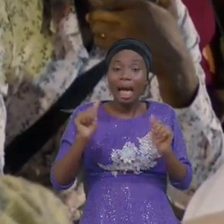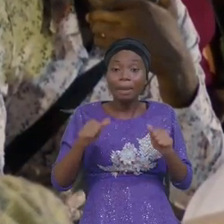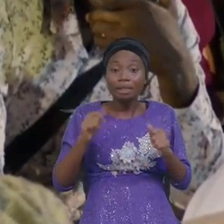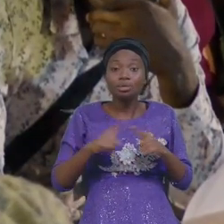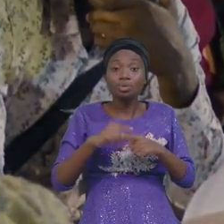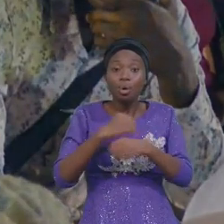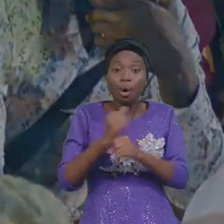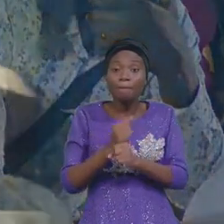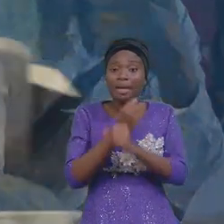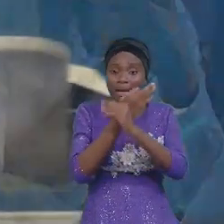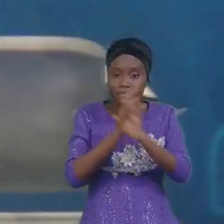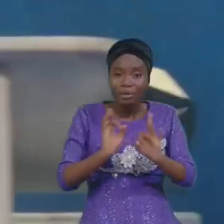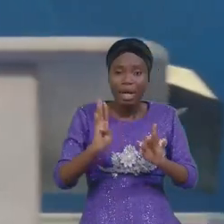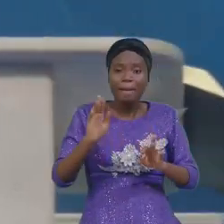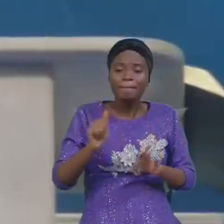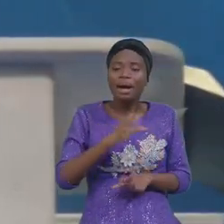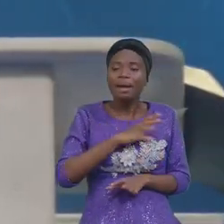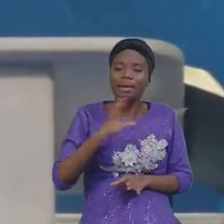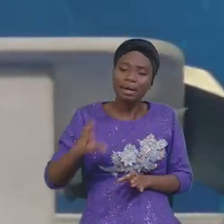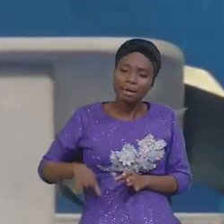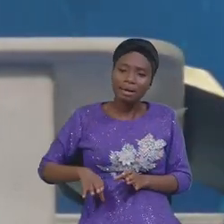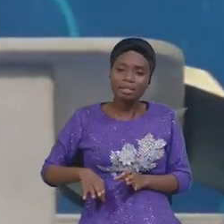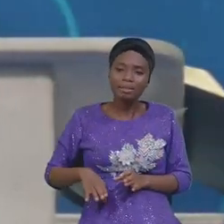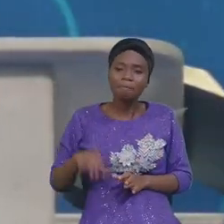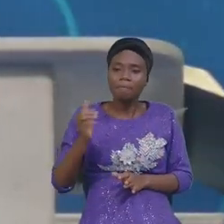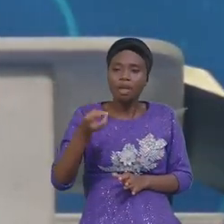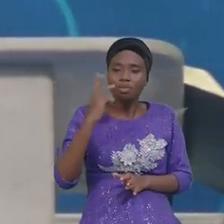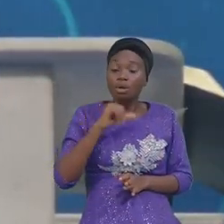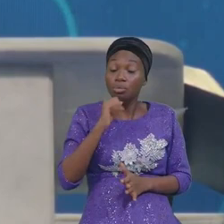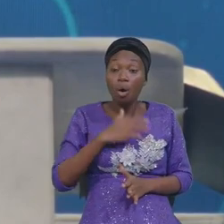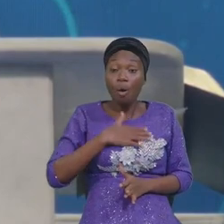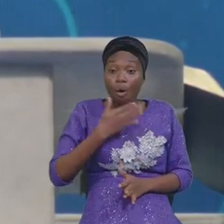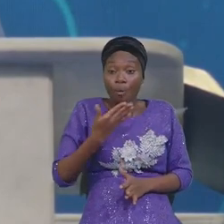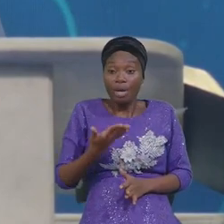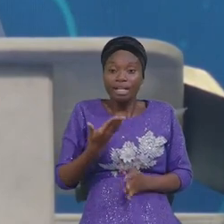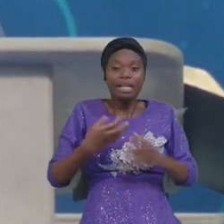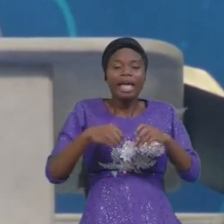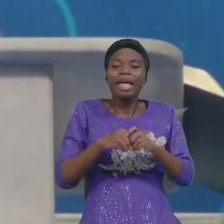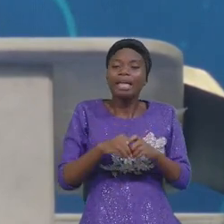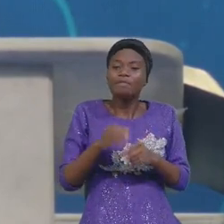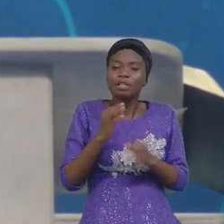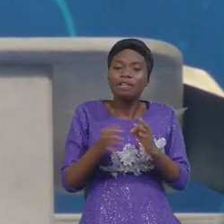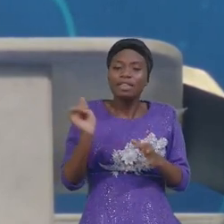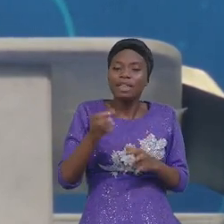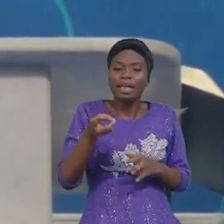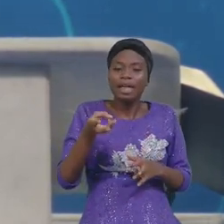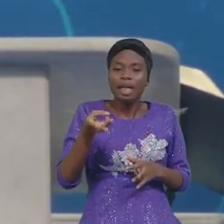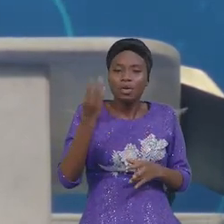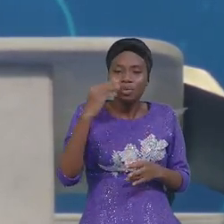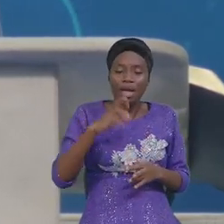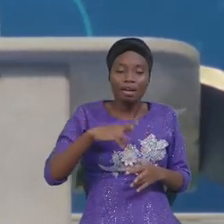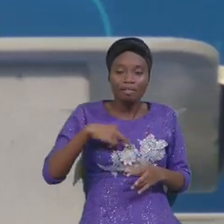free by Christ. They were unwilling, even though they were